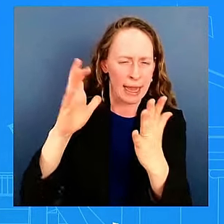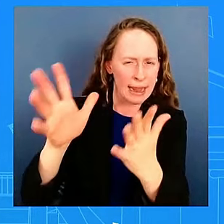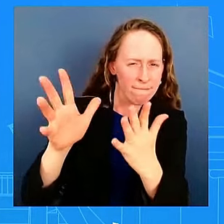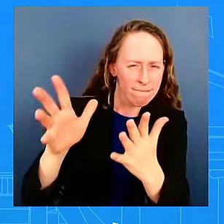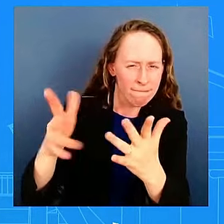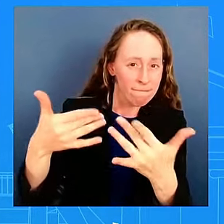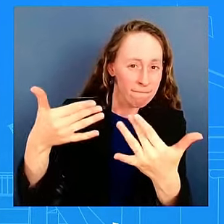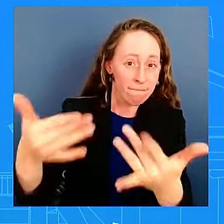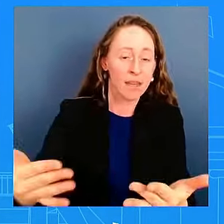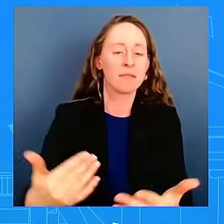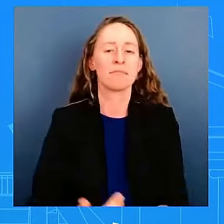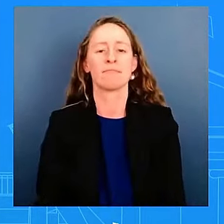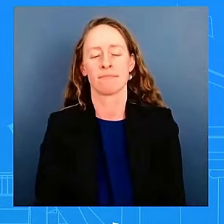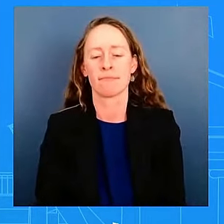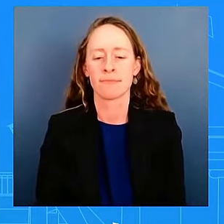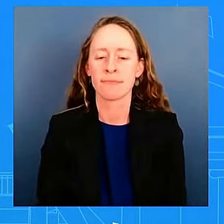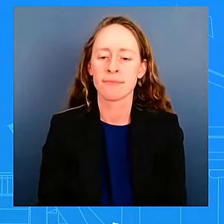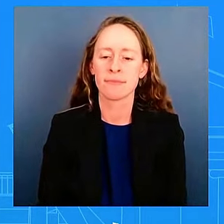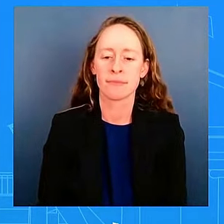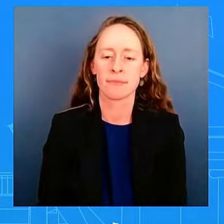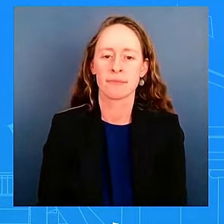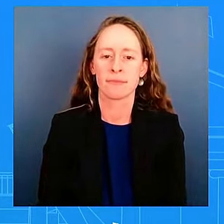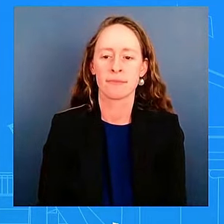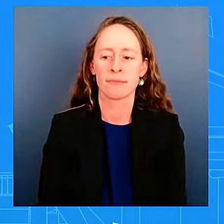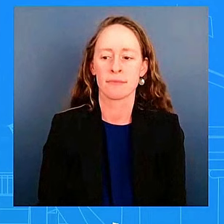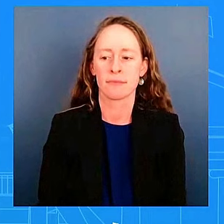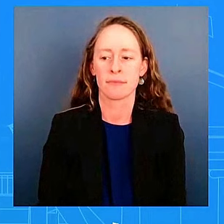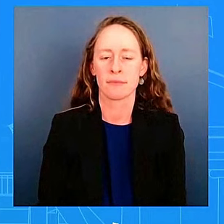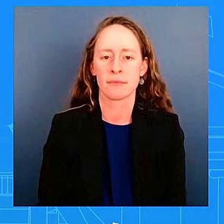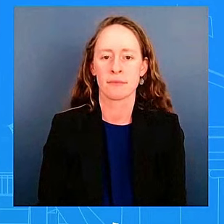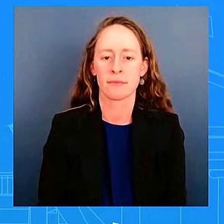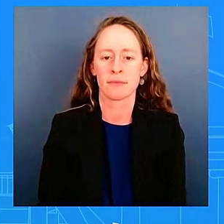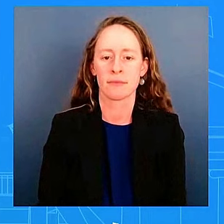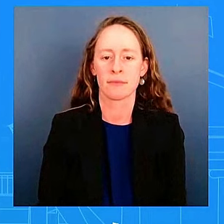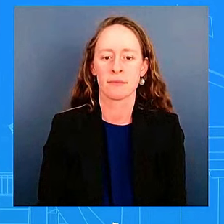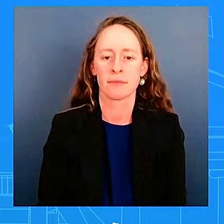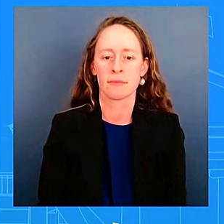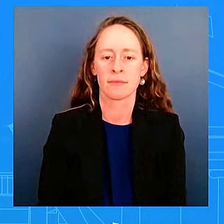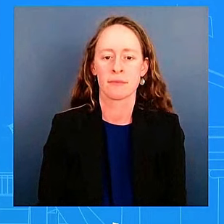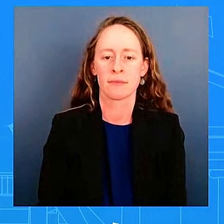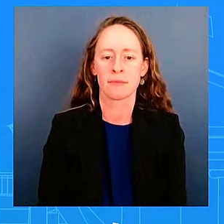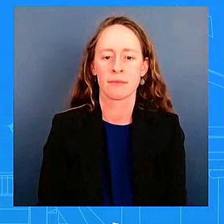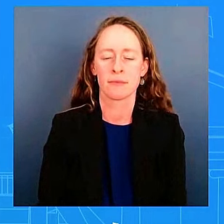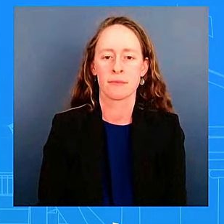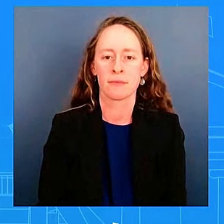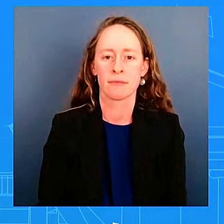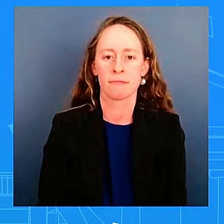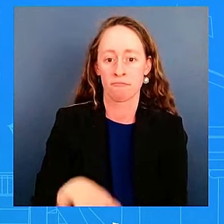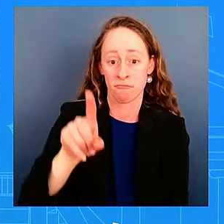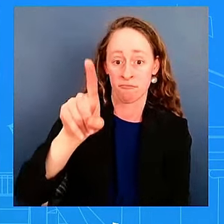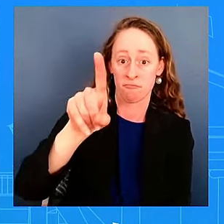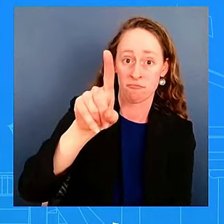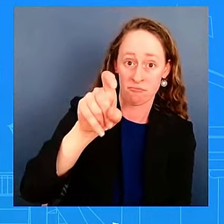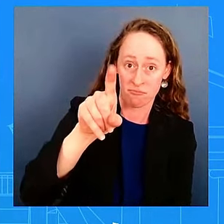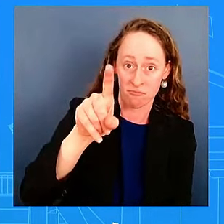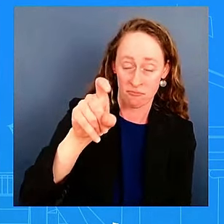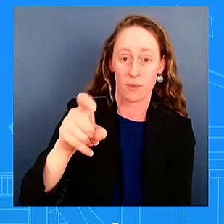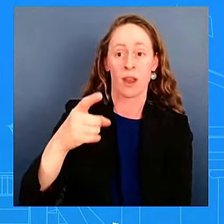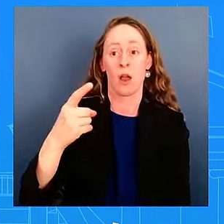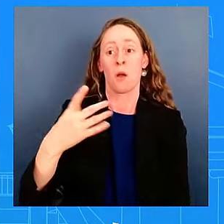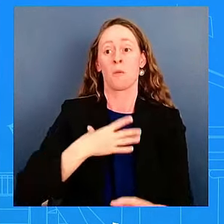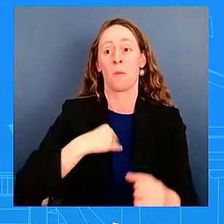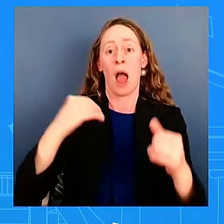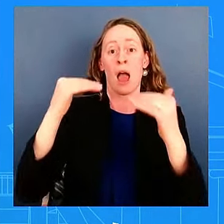question. Okay. Thank you. Isn't the White House counsel's view that the Attorney General has the legal authority to appoint